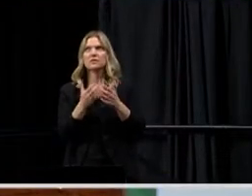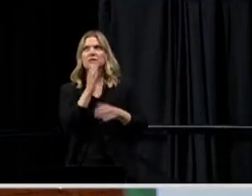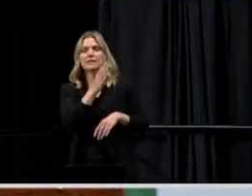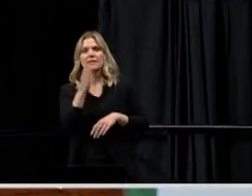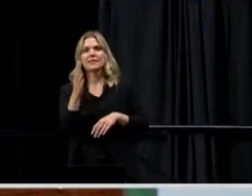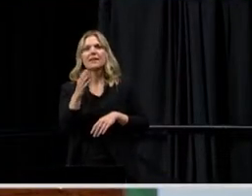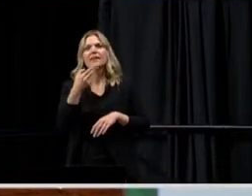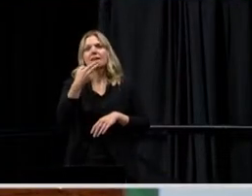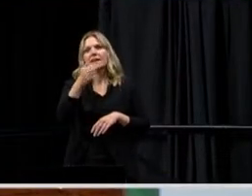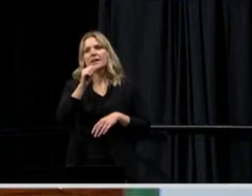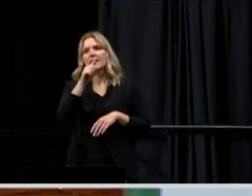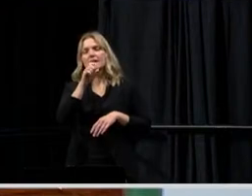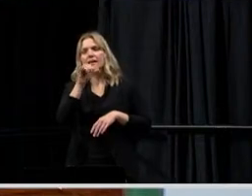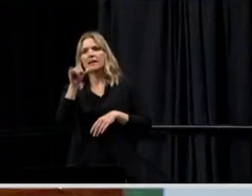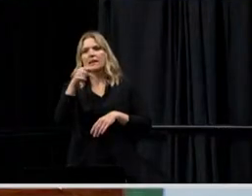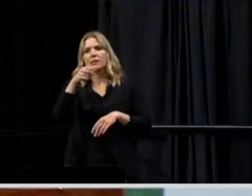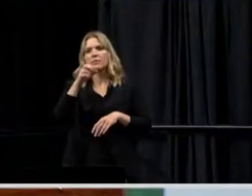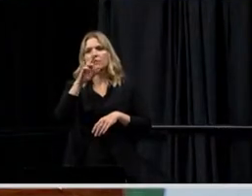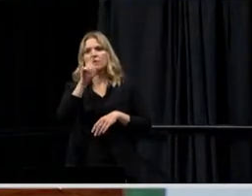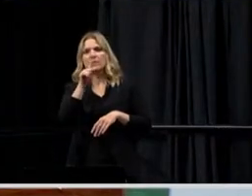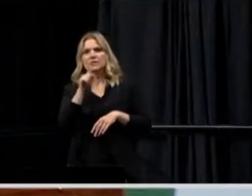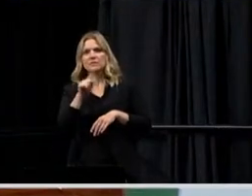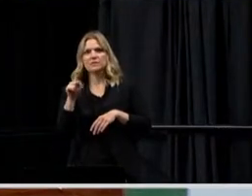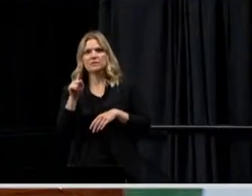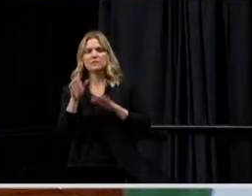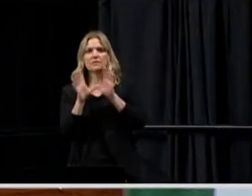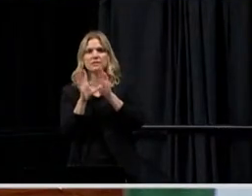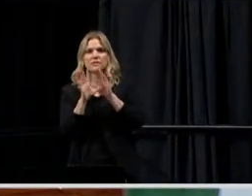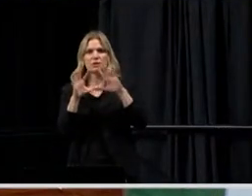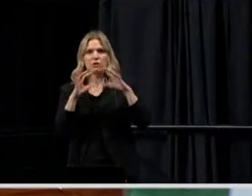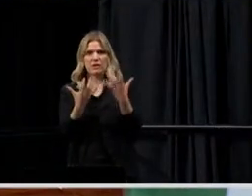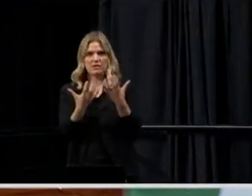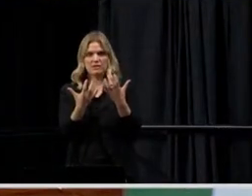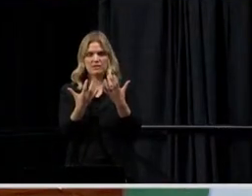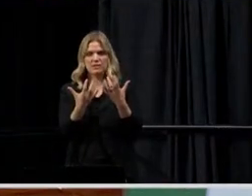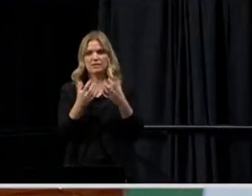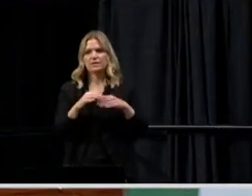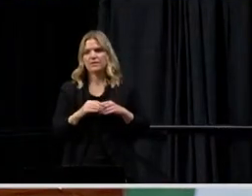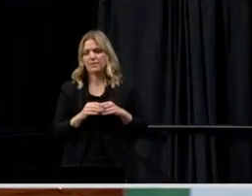Miss Hilary Perez Cortazar, Senior Class.